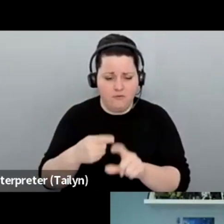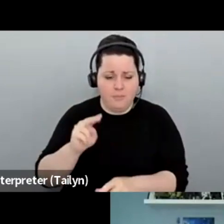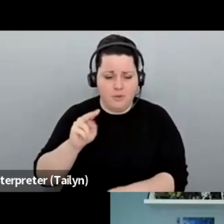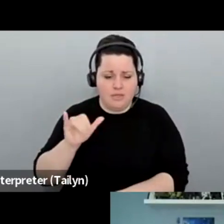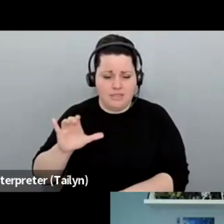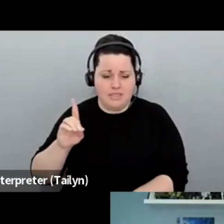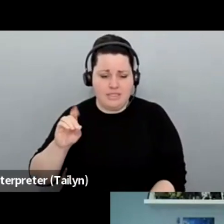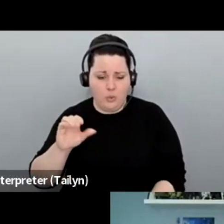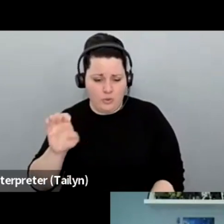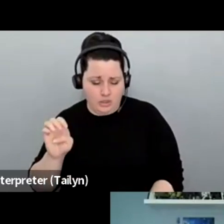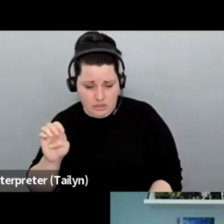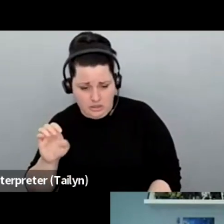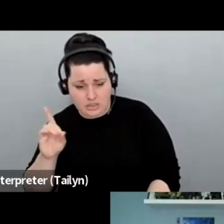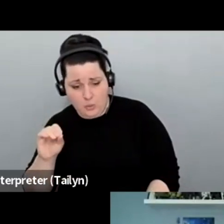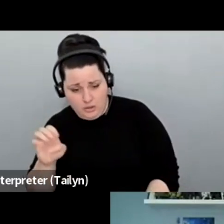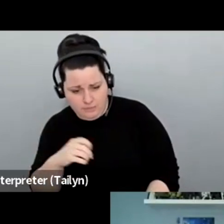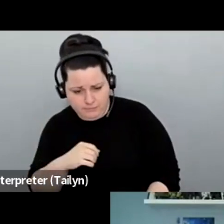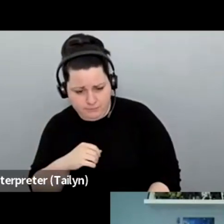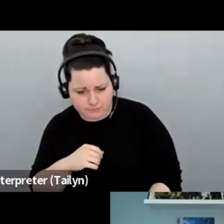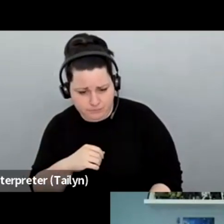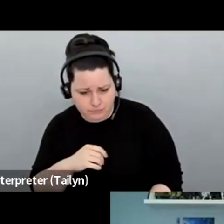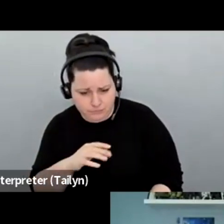City DOE?